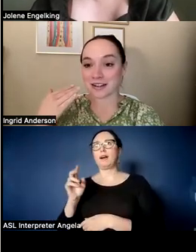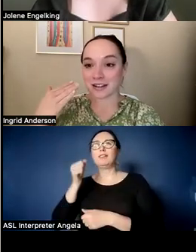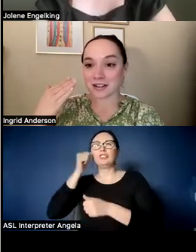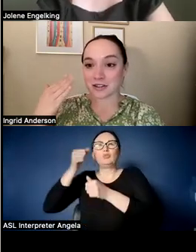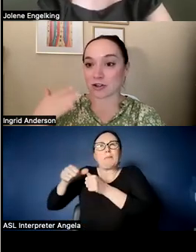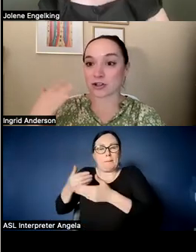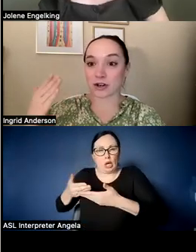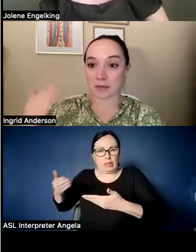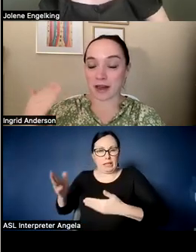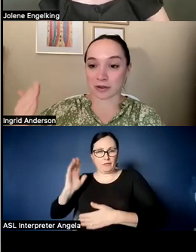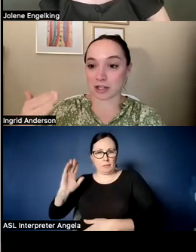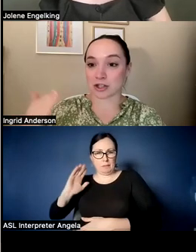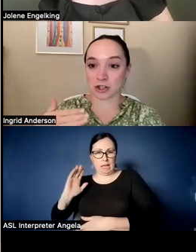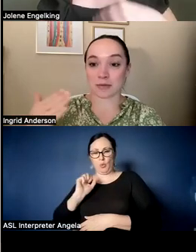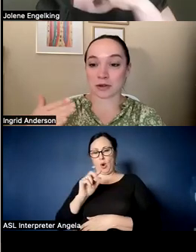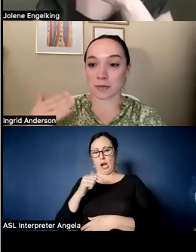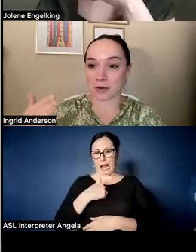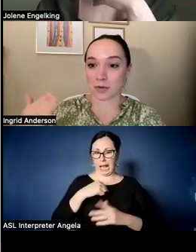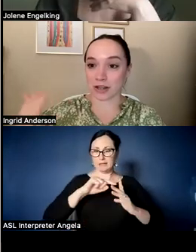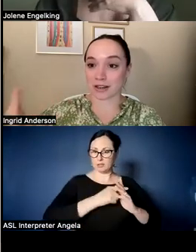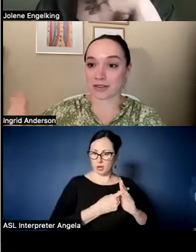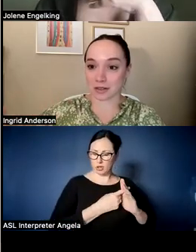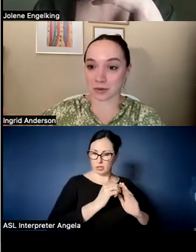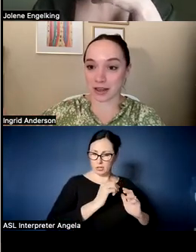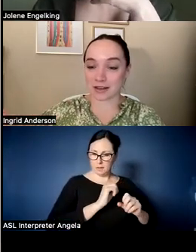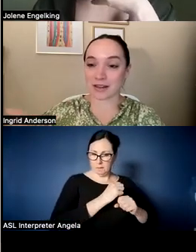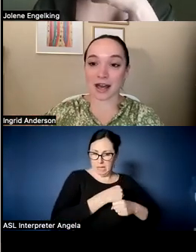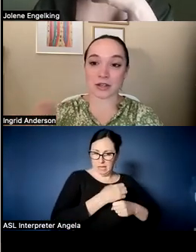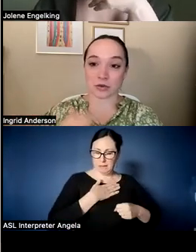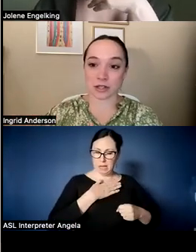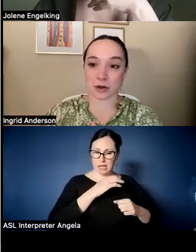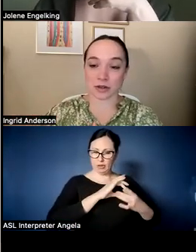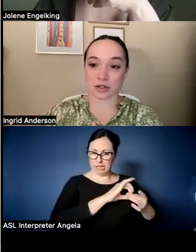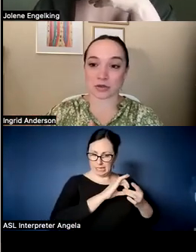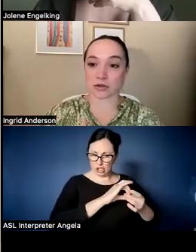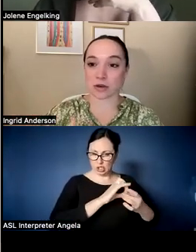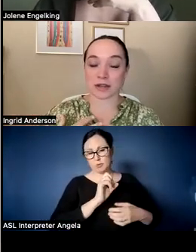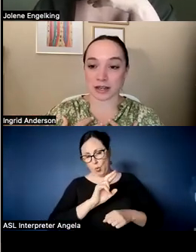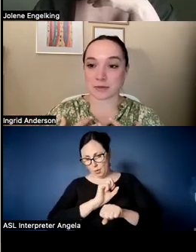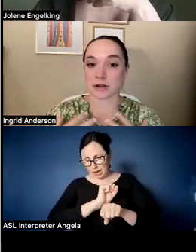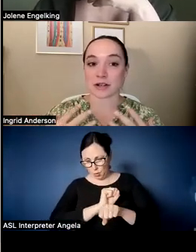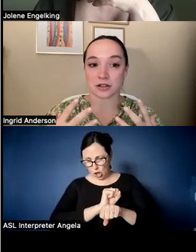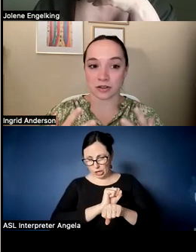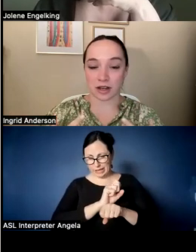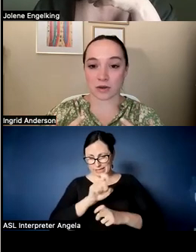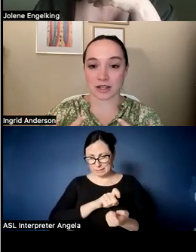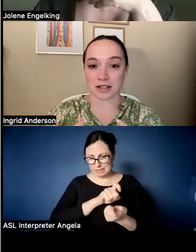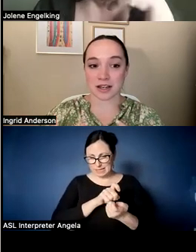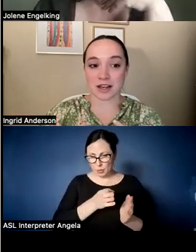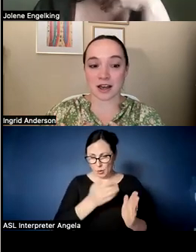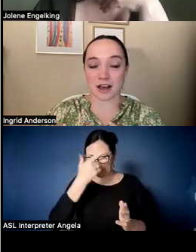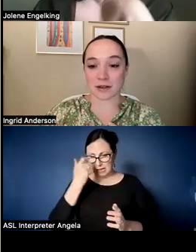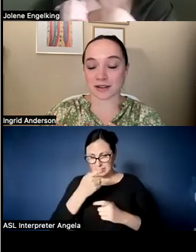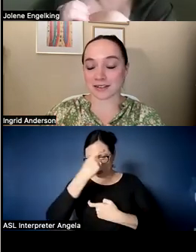started structuring my relationships or my work in this way as a response to the trauma that I experienced or that I